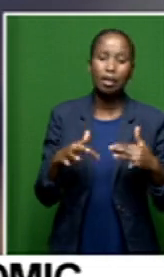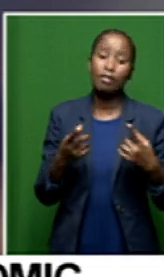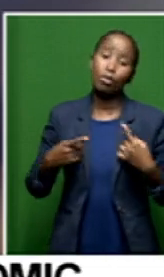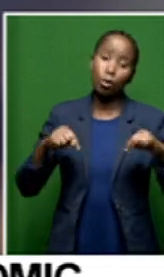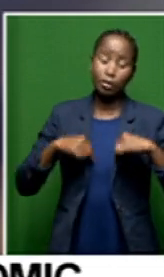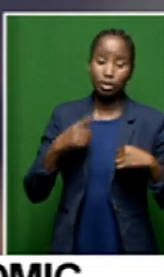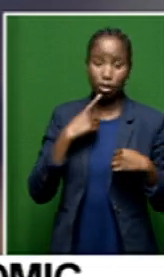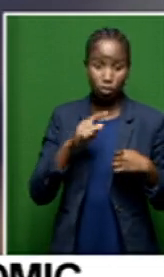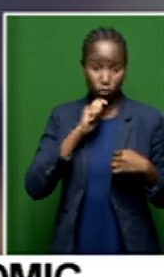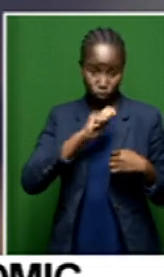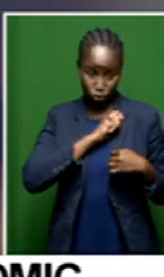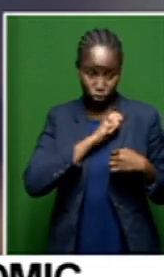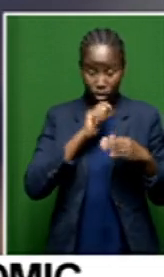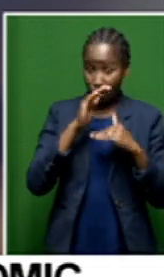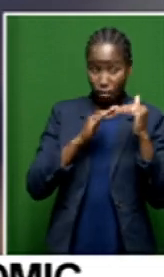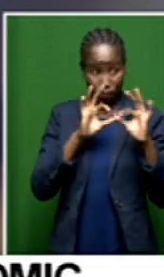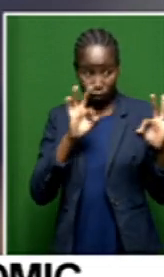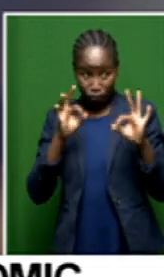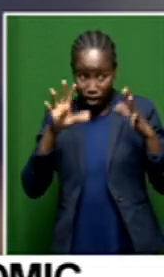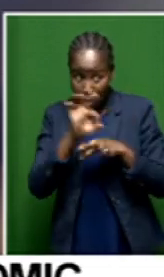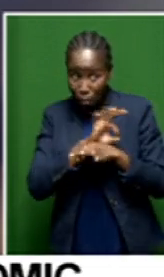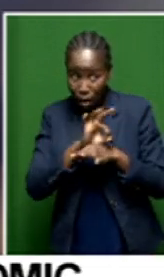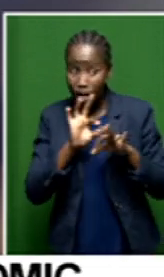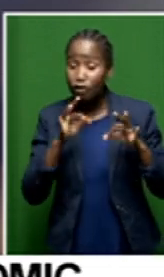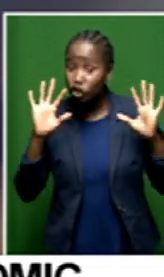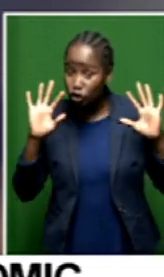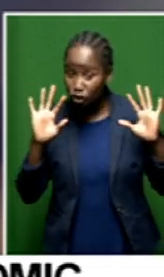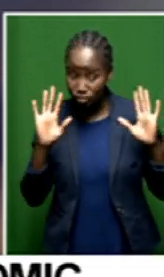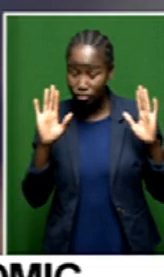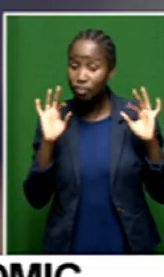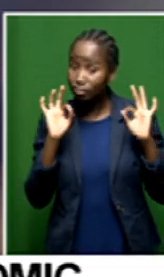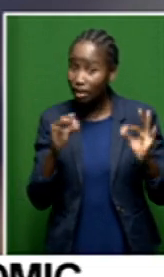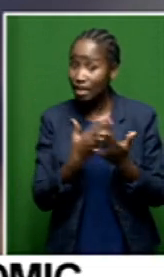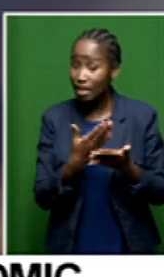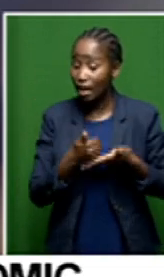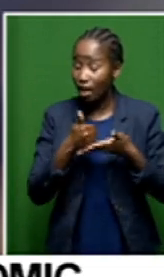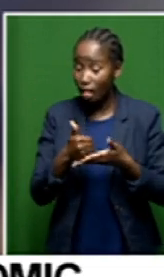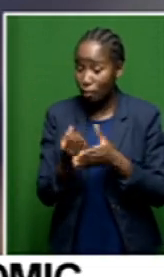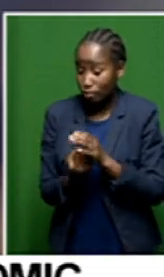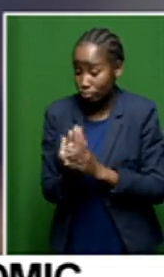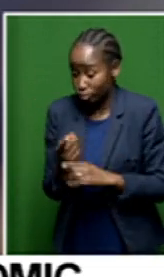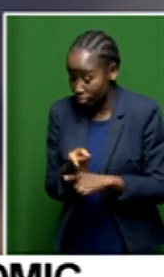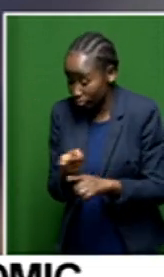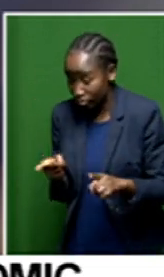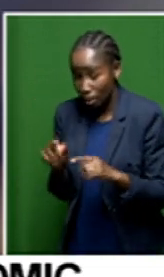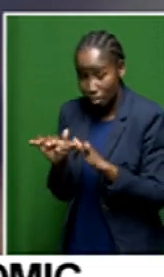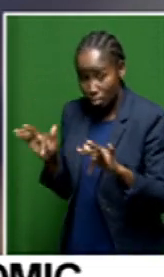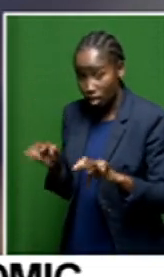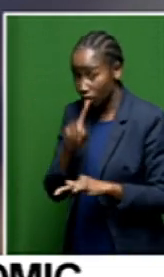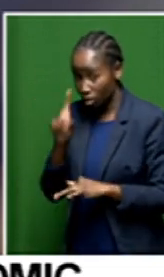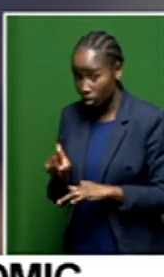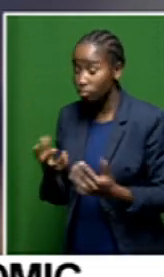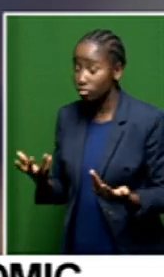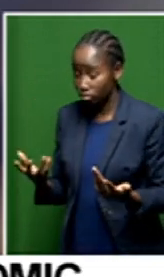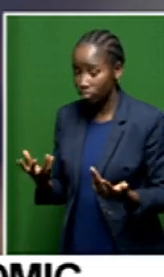right infrastructure in place to actually really support growth for the ordinary South African? When we look